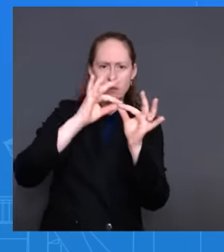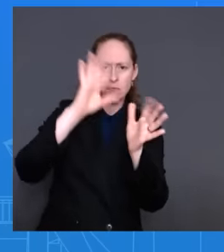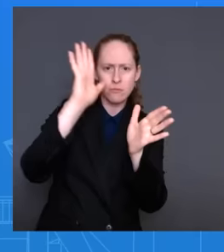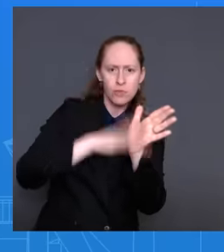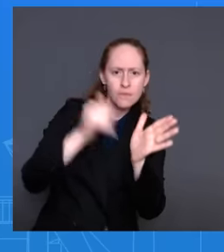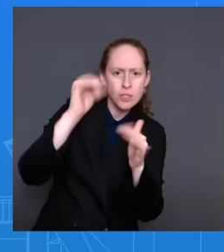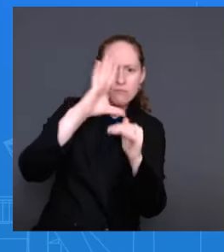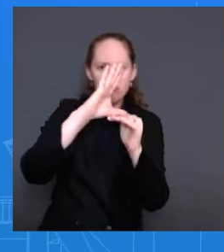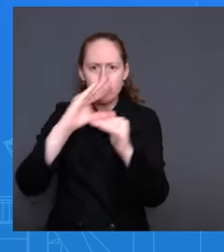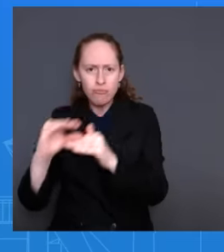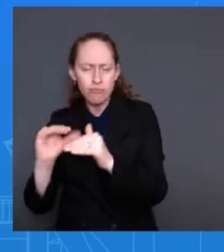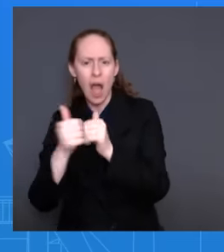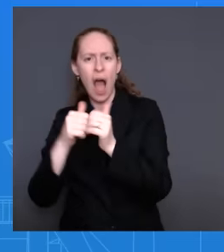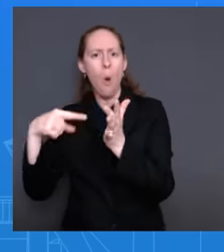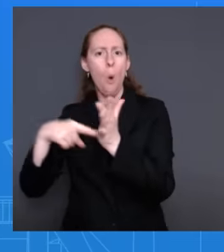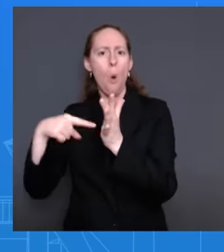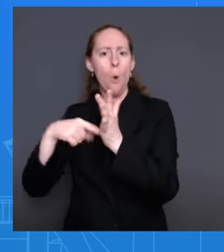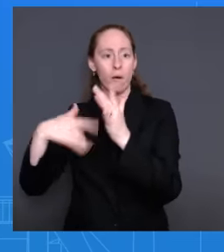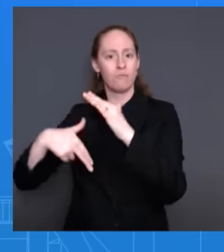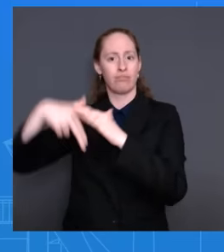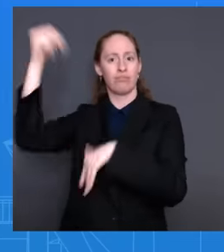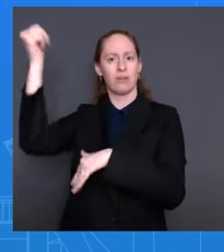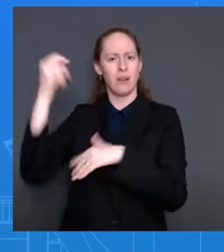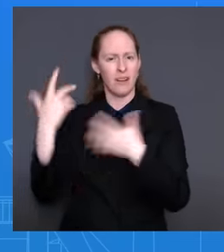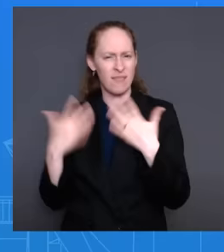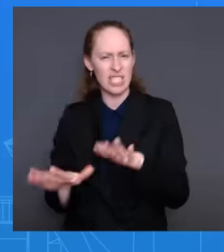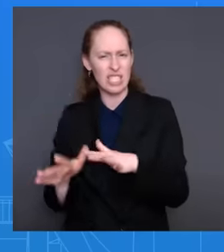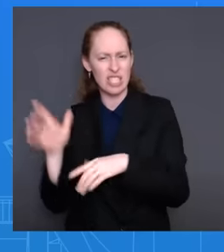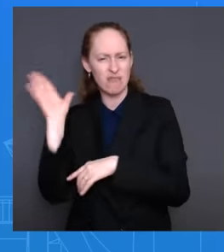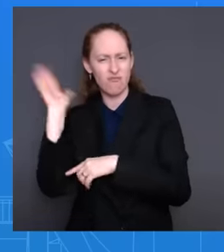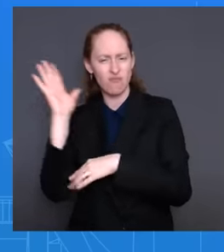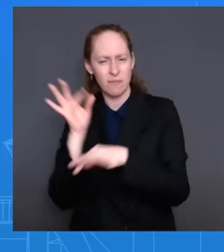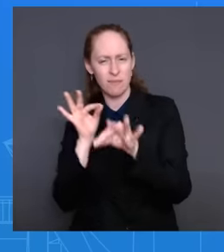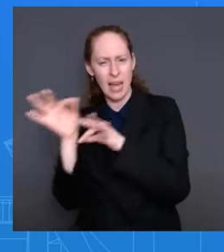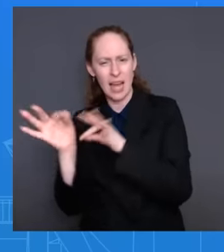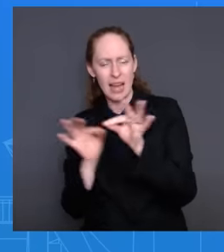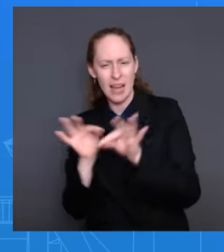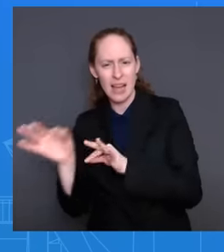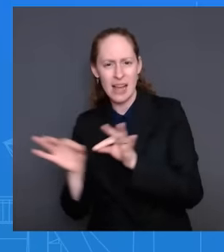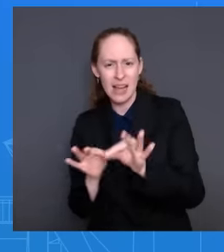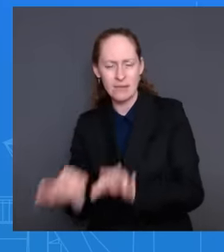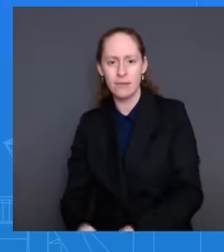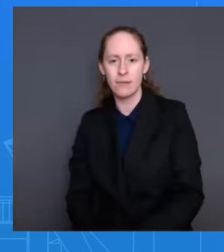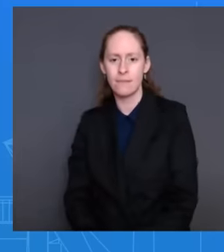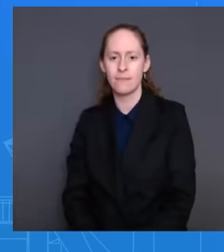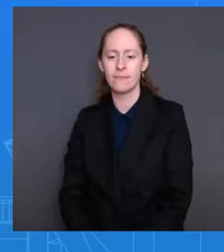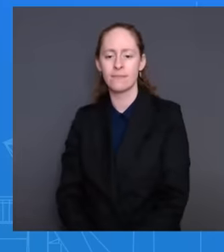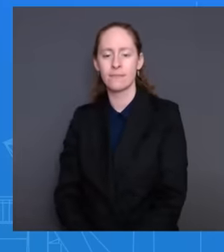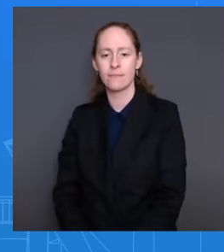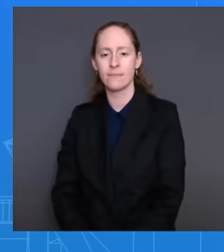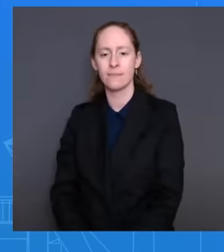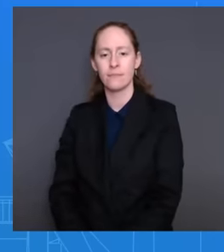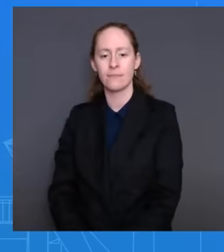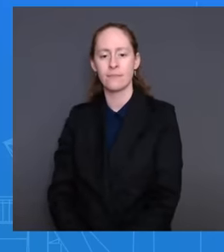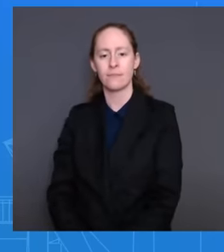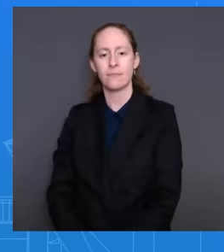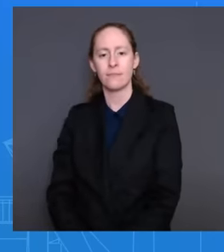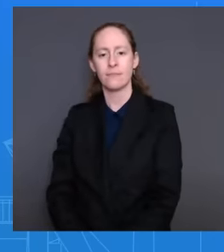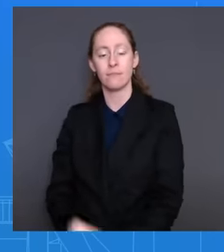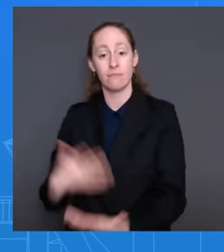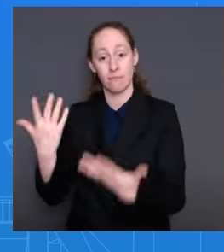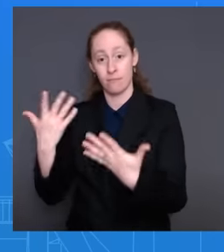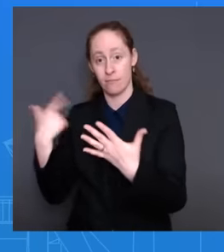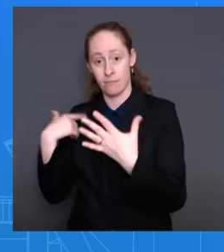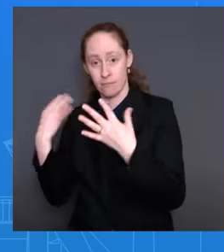this historic and unique economic recovery is to effectively communicate to the American people where we are, to give it to people